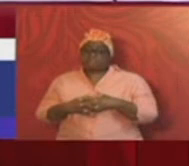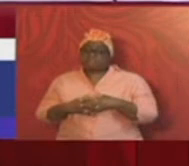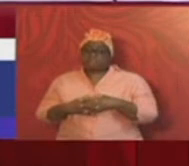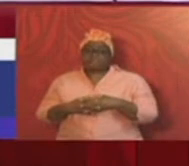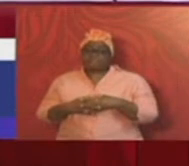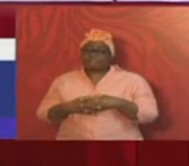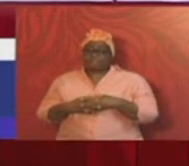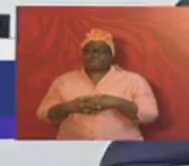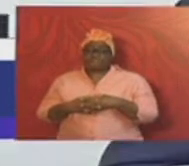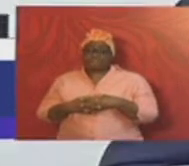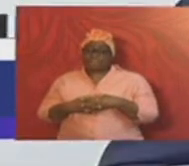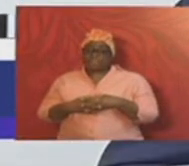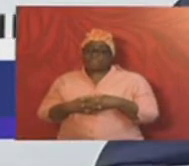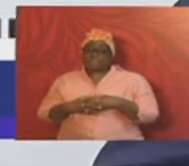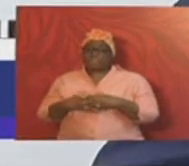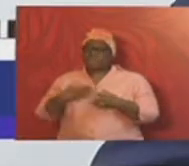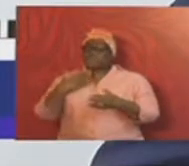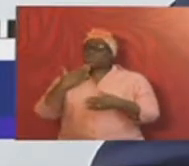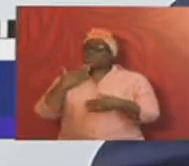ladies and gentlemen of the media,